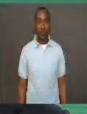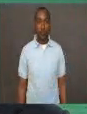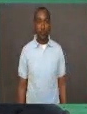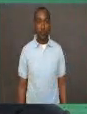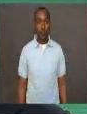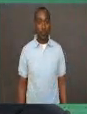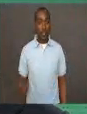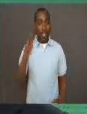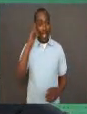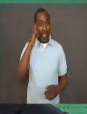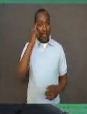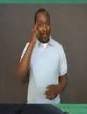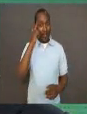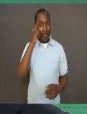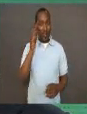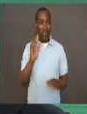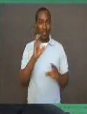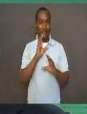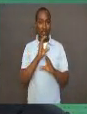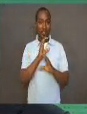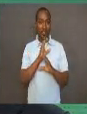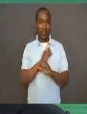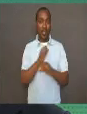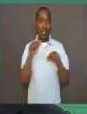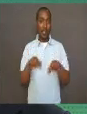I think that is enough today, students.